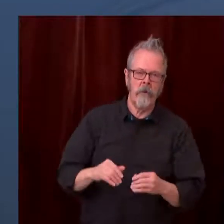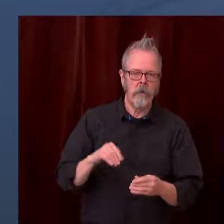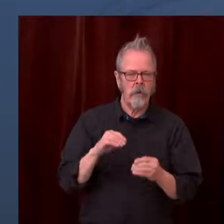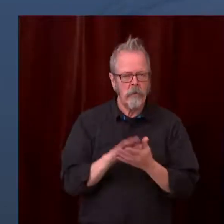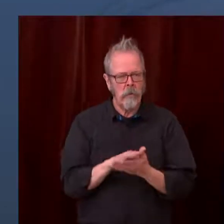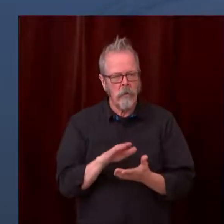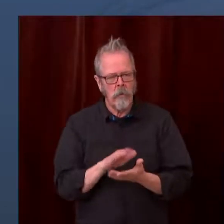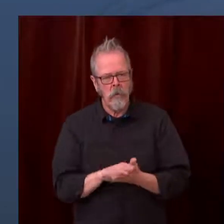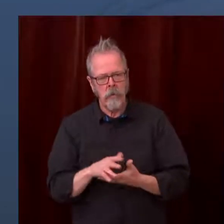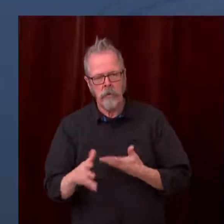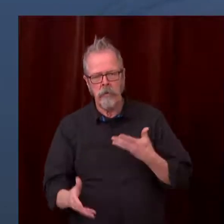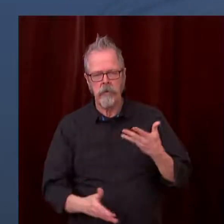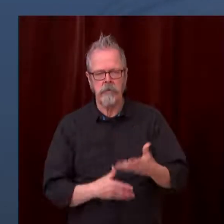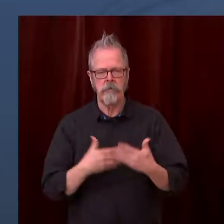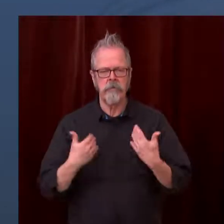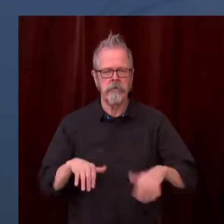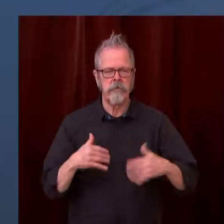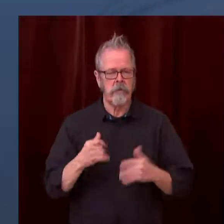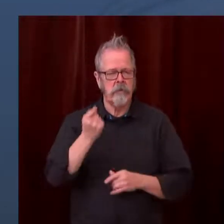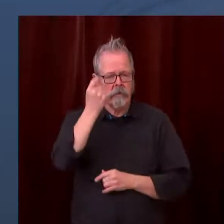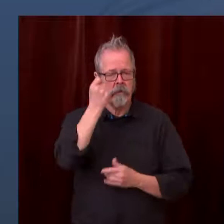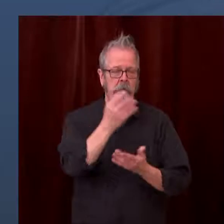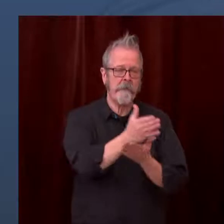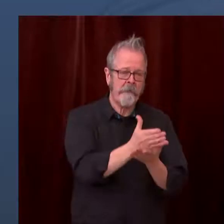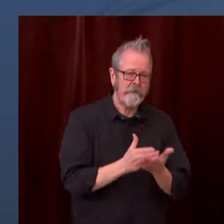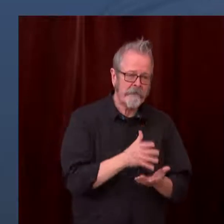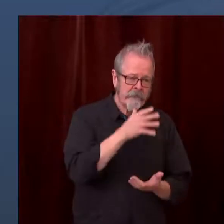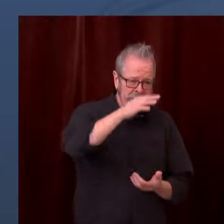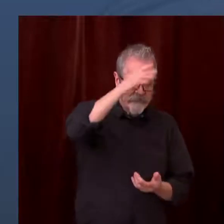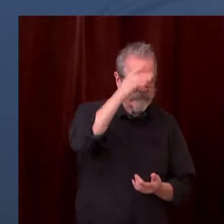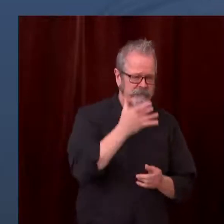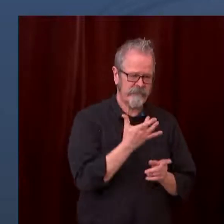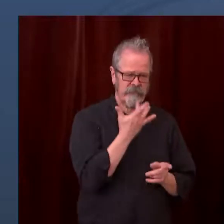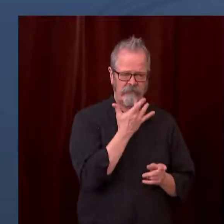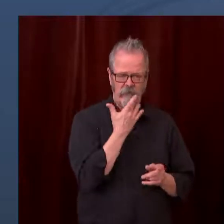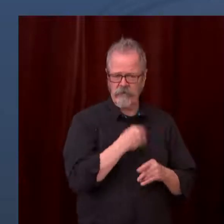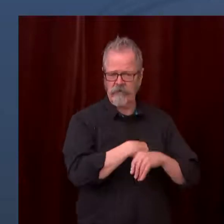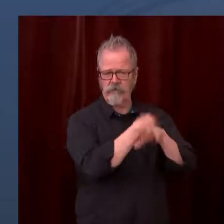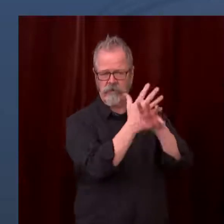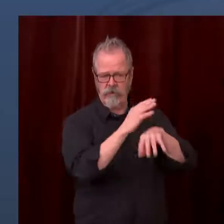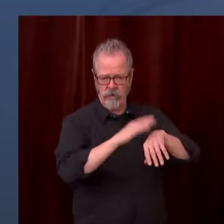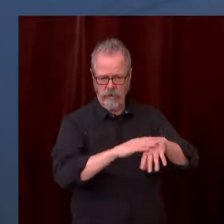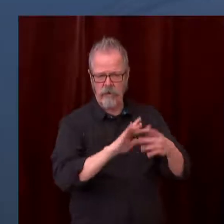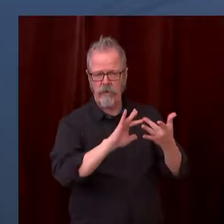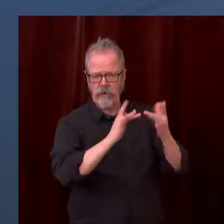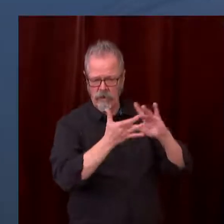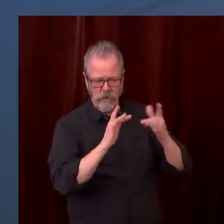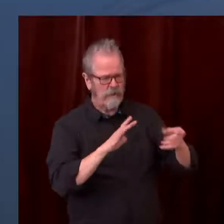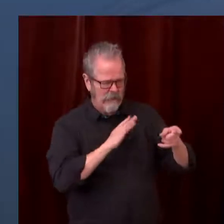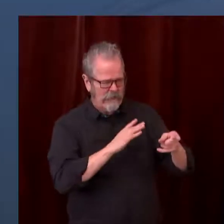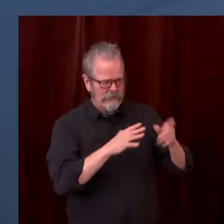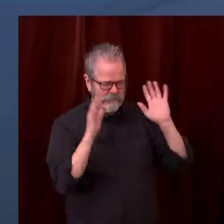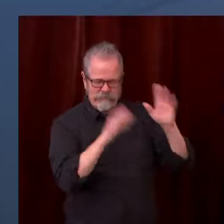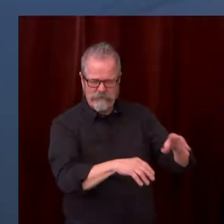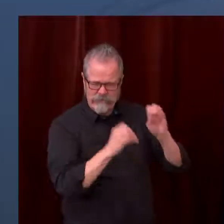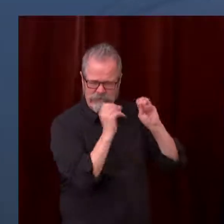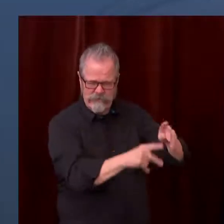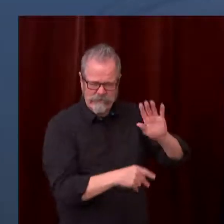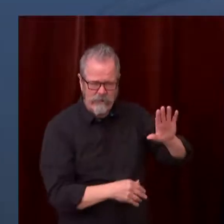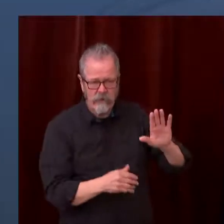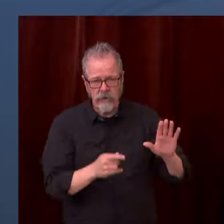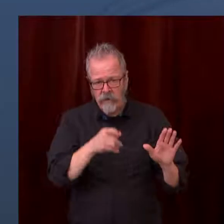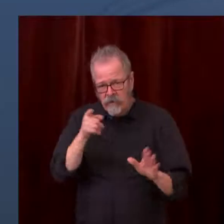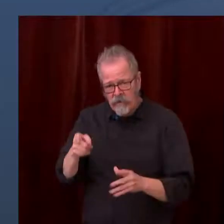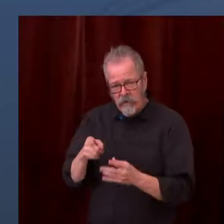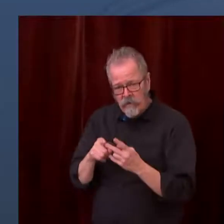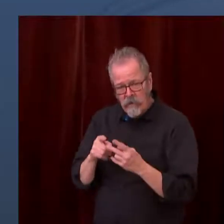at this moment. And so we have a certainty that thousands of children are suffering. Thousands of parents want their children back